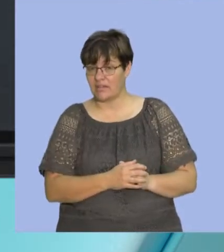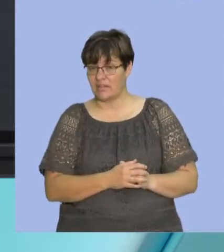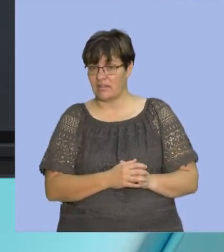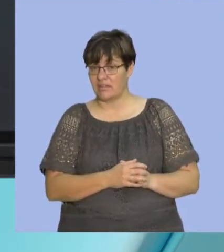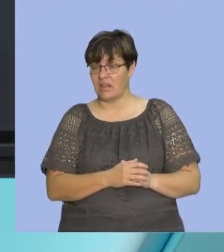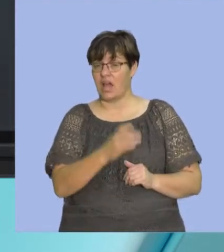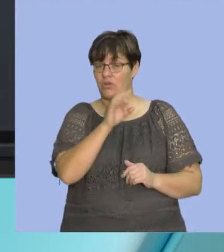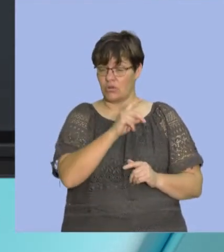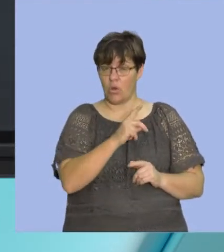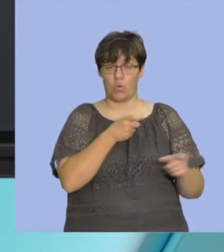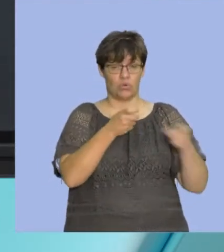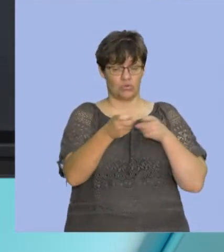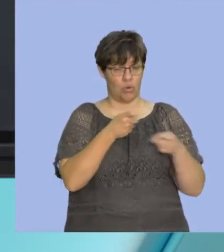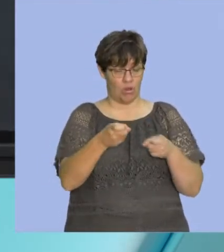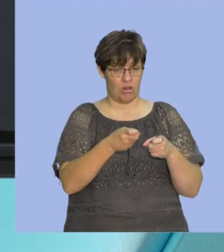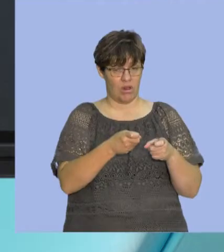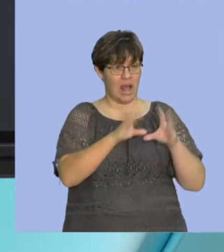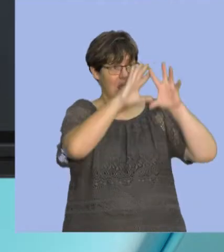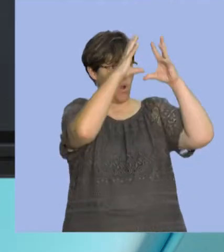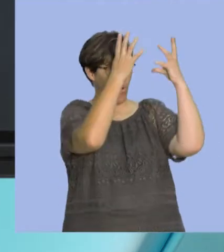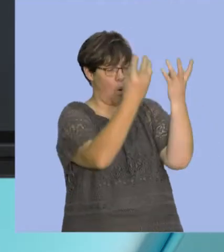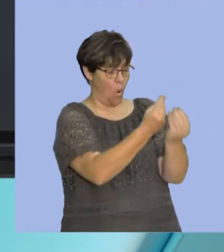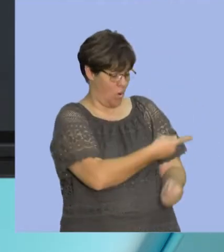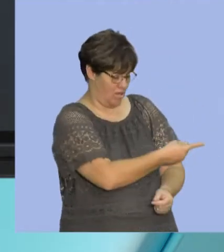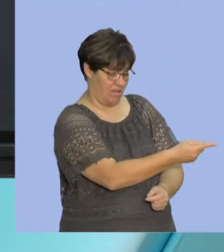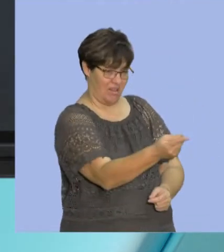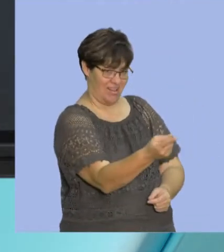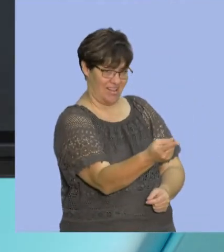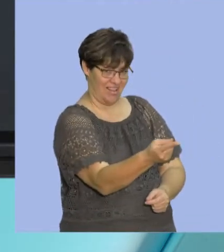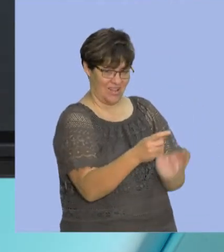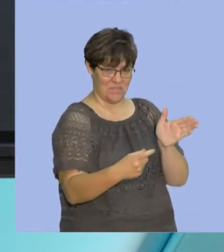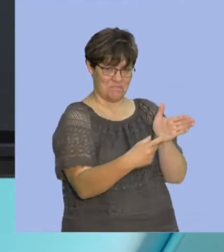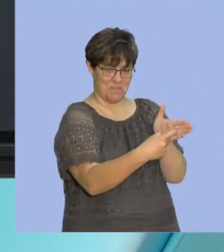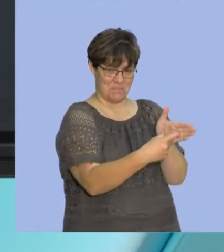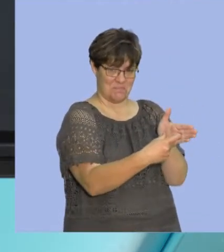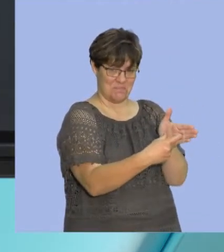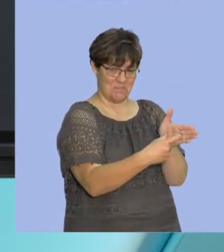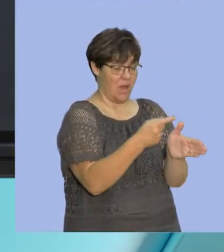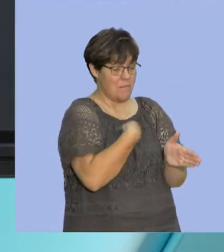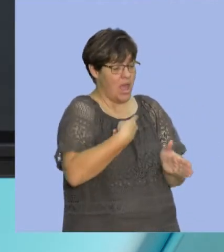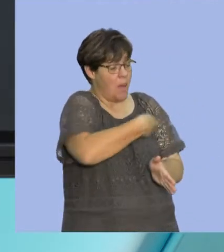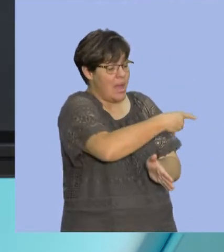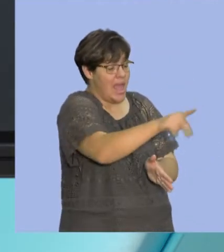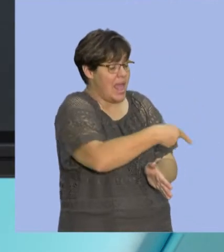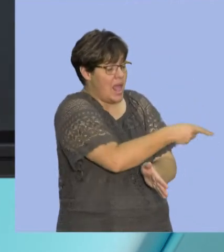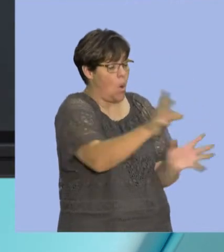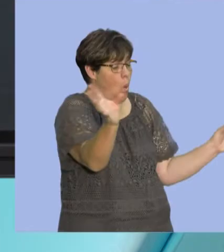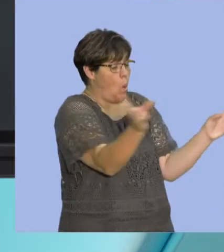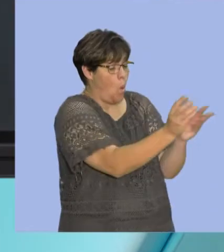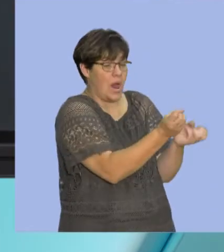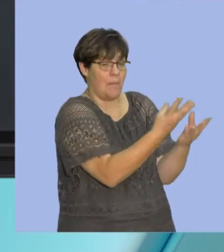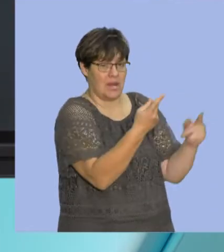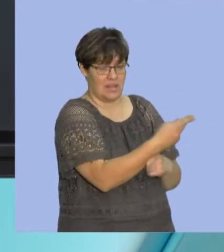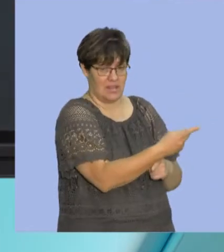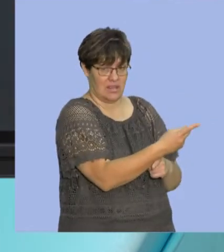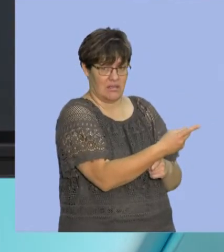The creditors control is a summary of all my creditors. So if I want